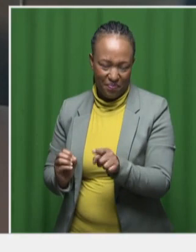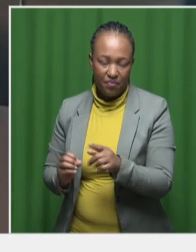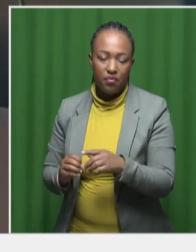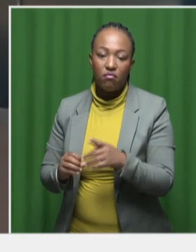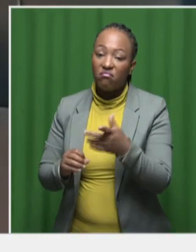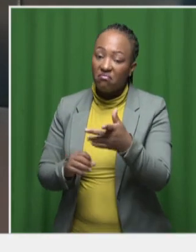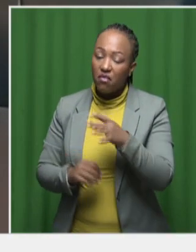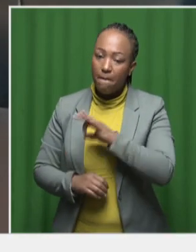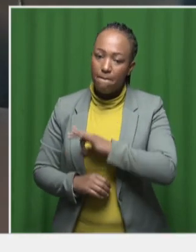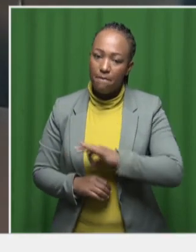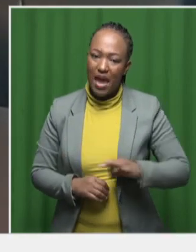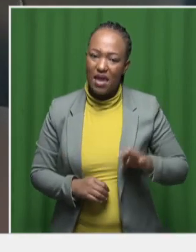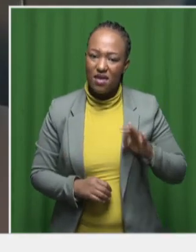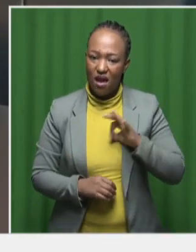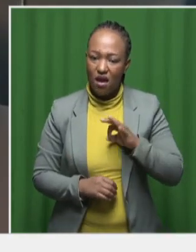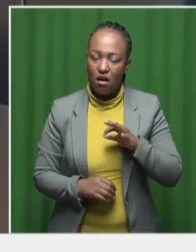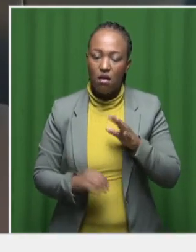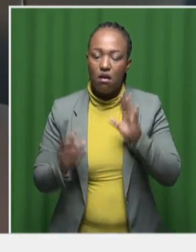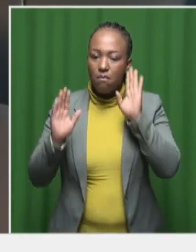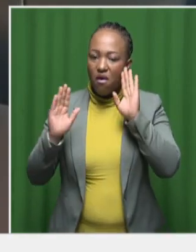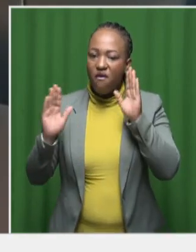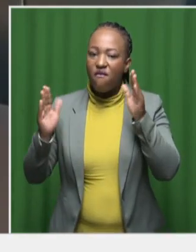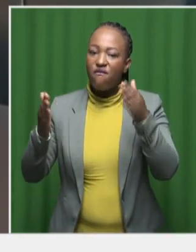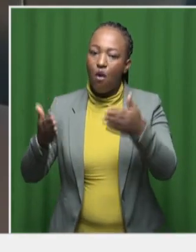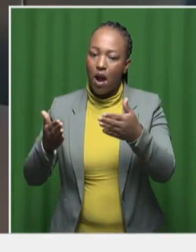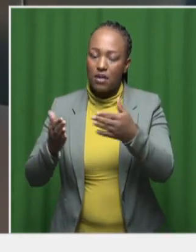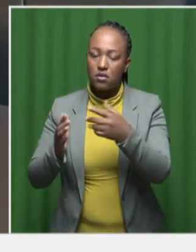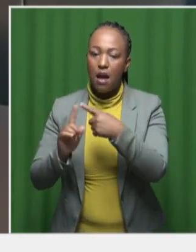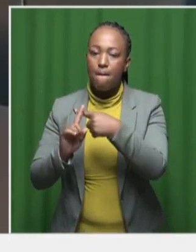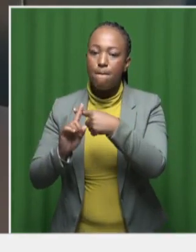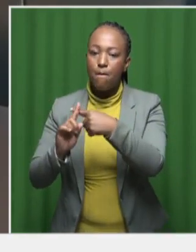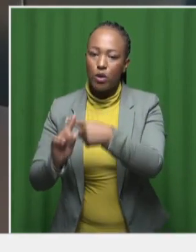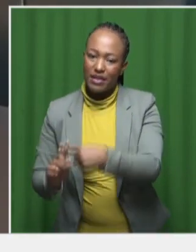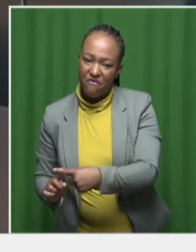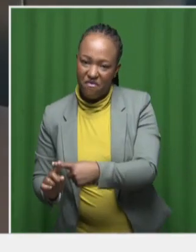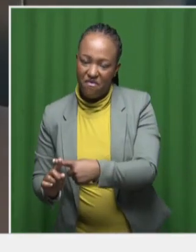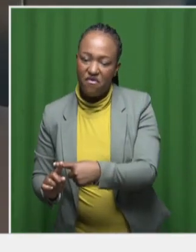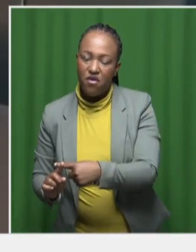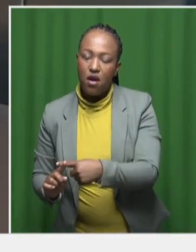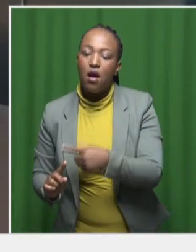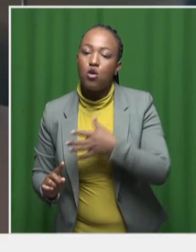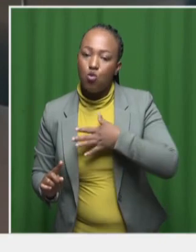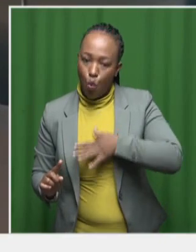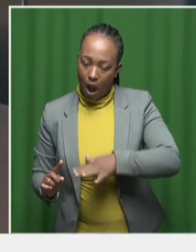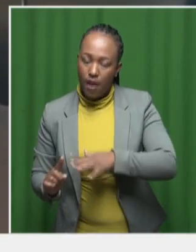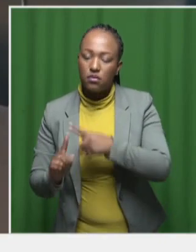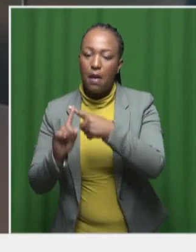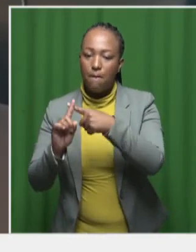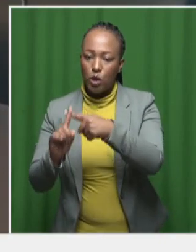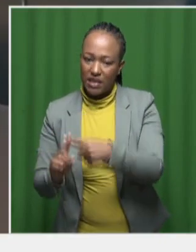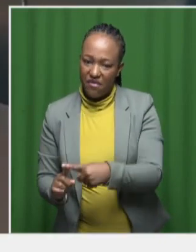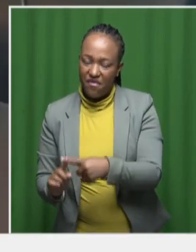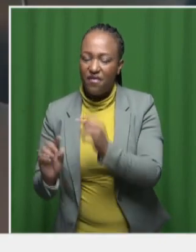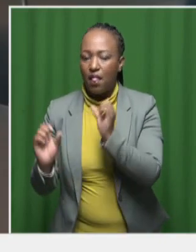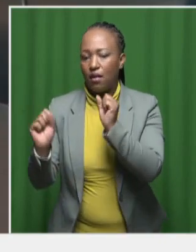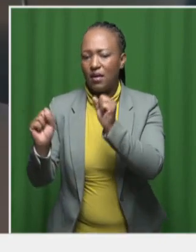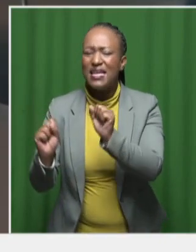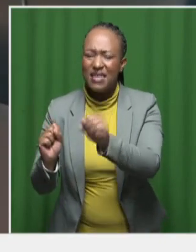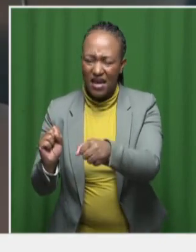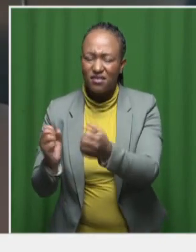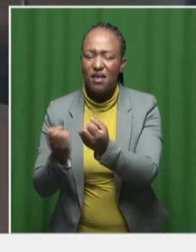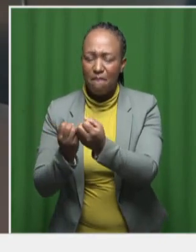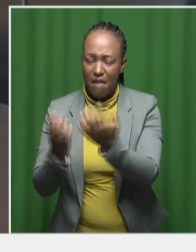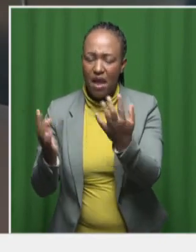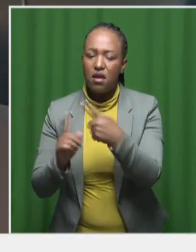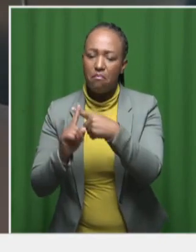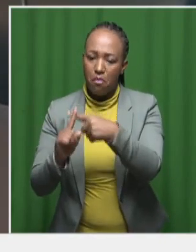Let's not necessarily focus on the positives, as I imagine you'd want to, because there are many. There's been a lot that's been moved forward, but there are